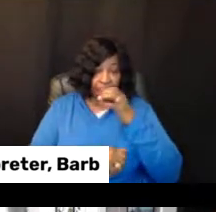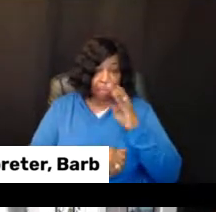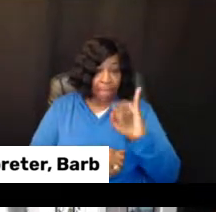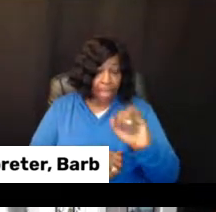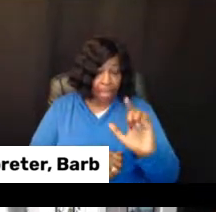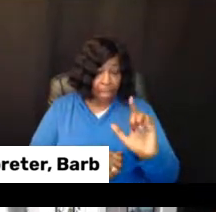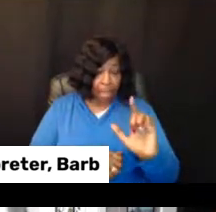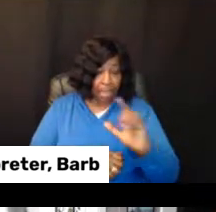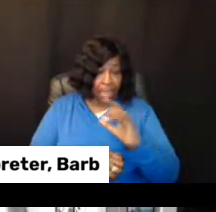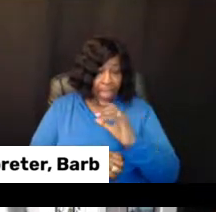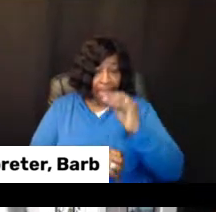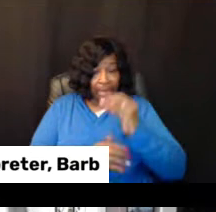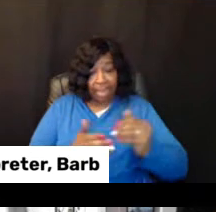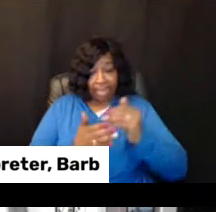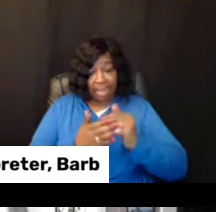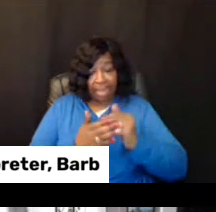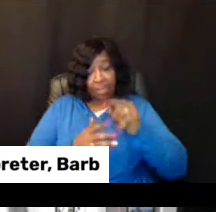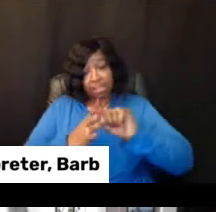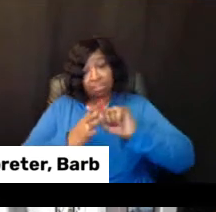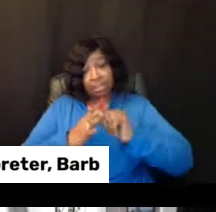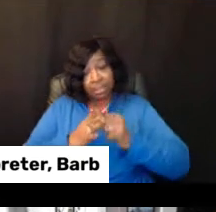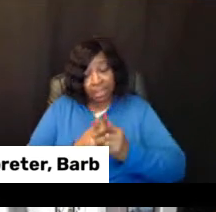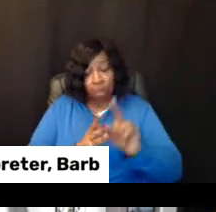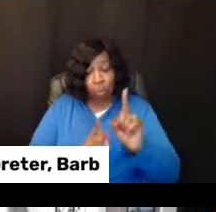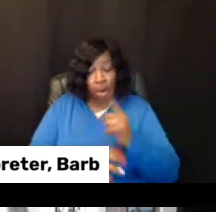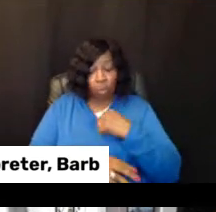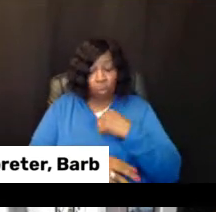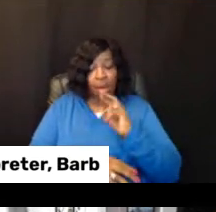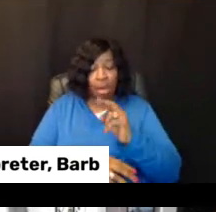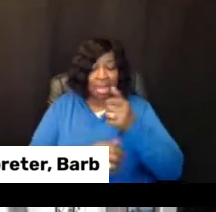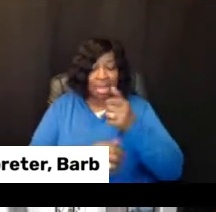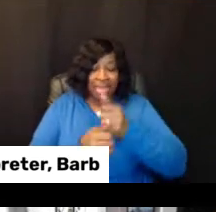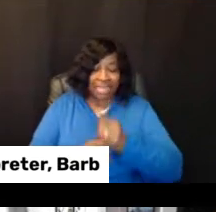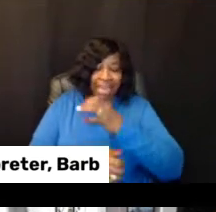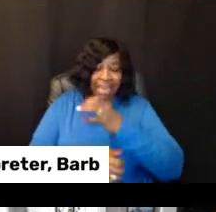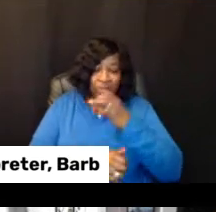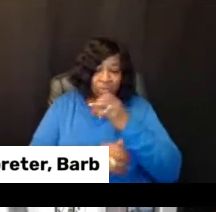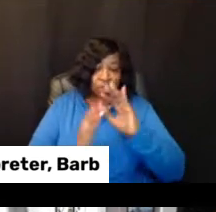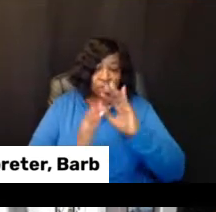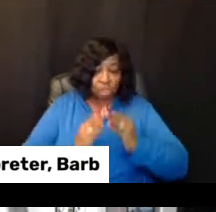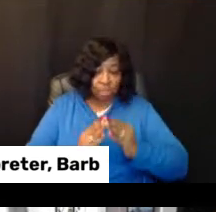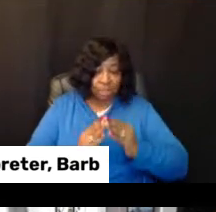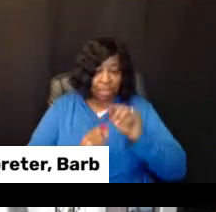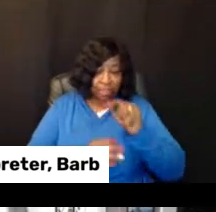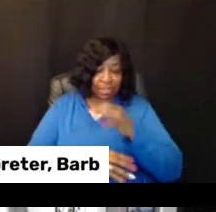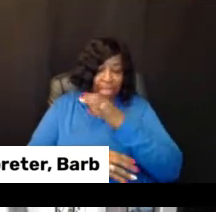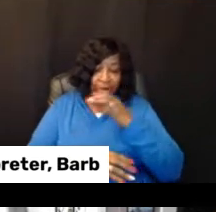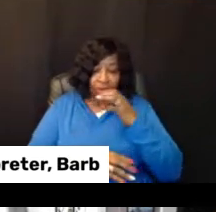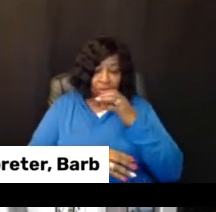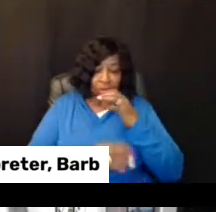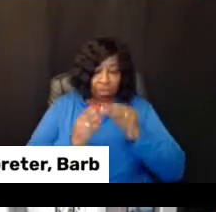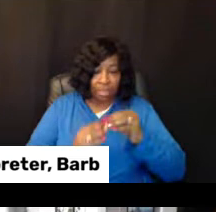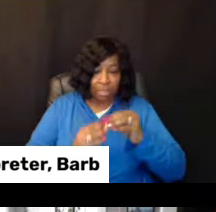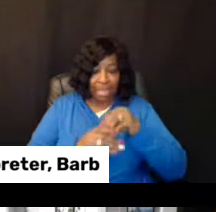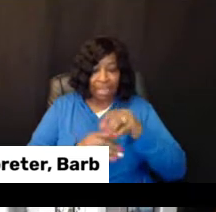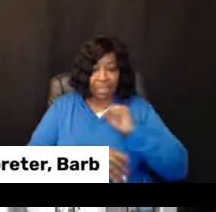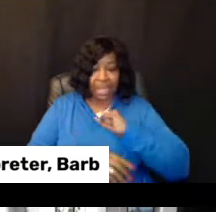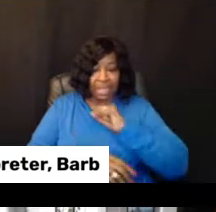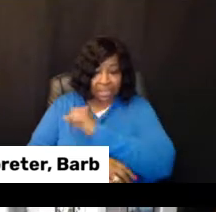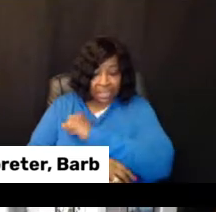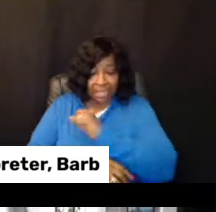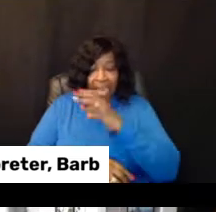and this again is the beginning phases where we are, each agriculture committee, and there's an agriculture committee in both the Senate and the House